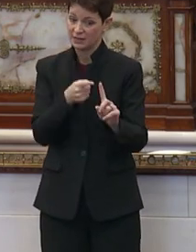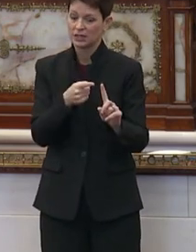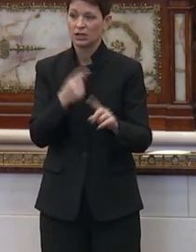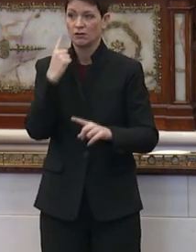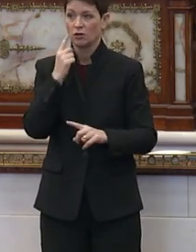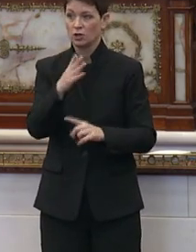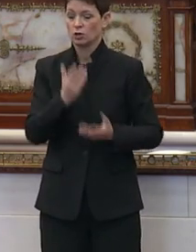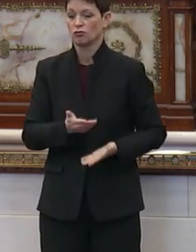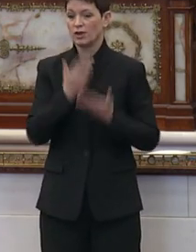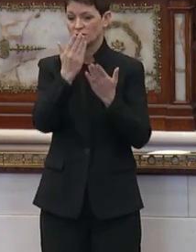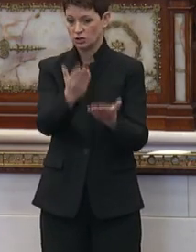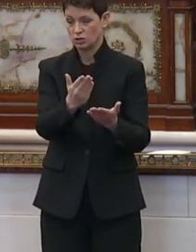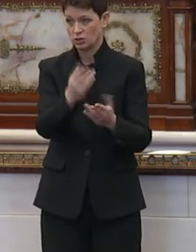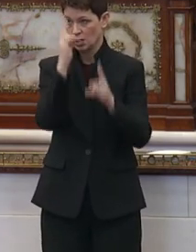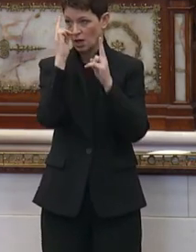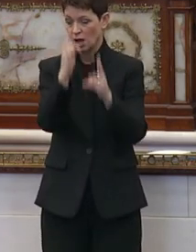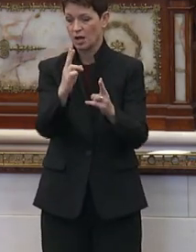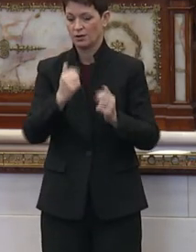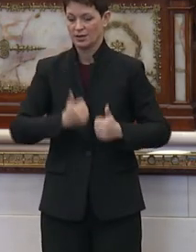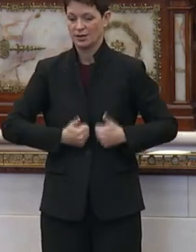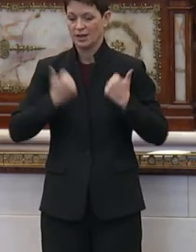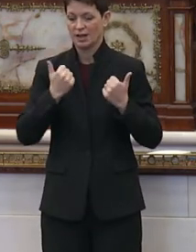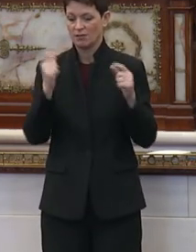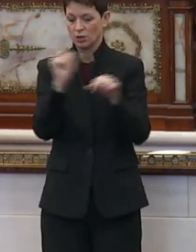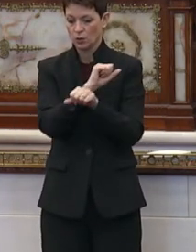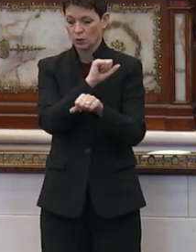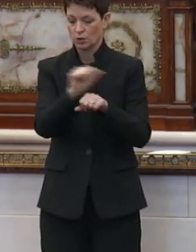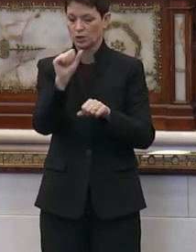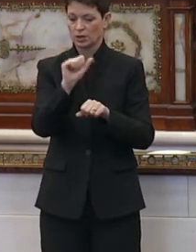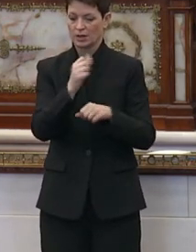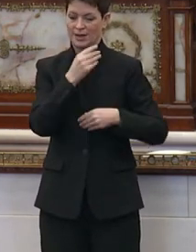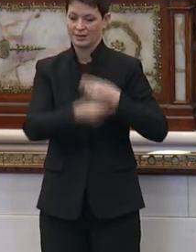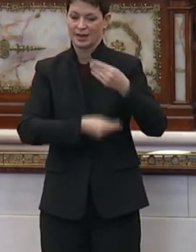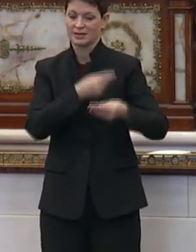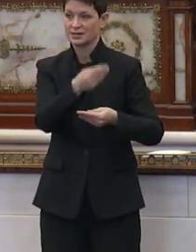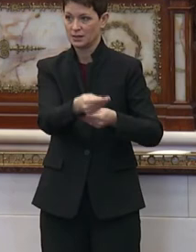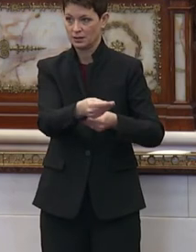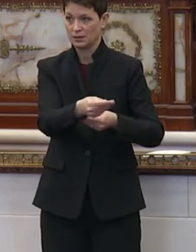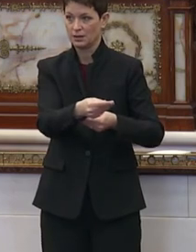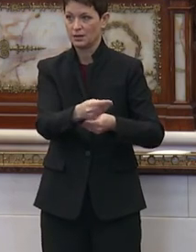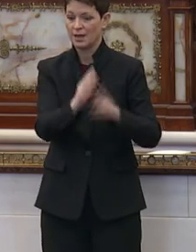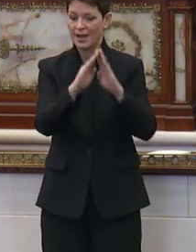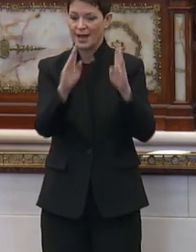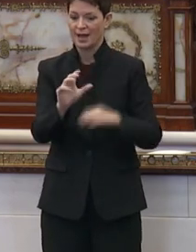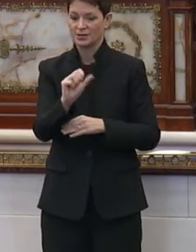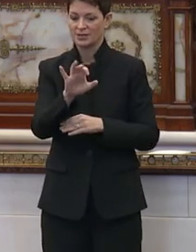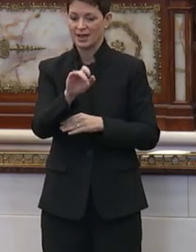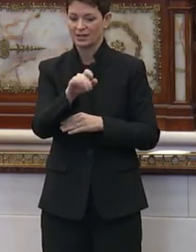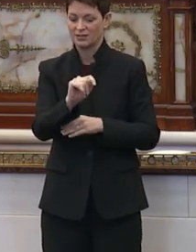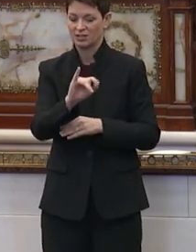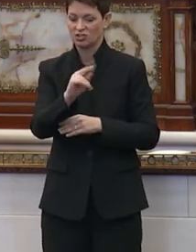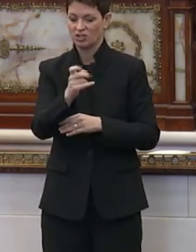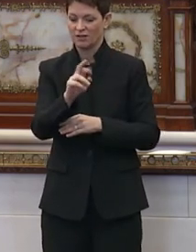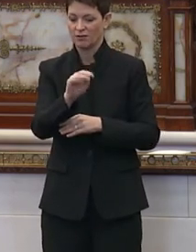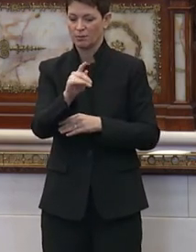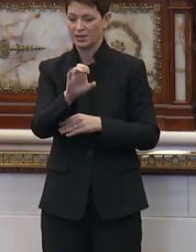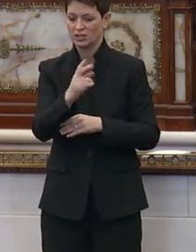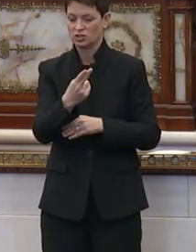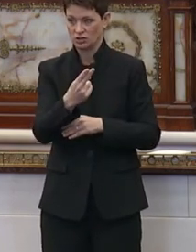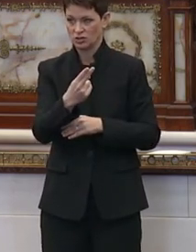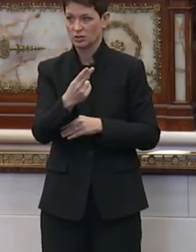specifically for your resolution in honor of the life and work and legacy of housing activist Jennifer Benichich.